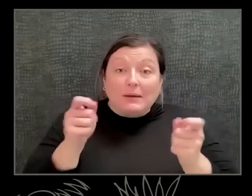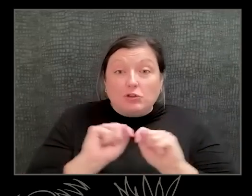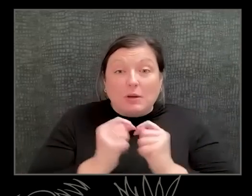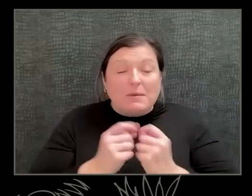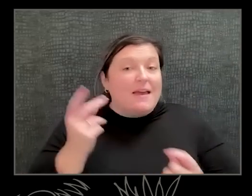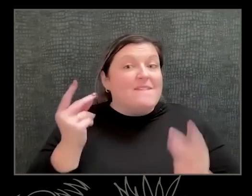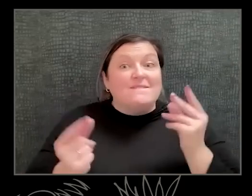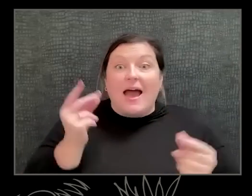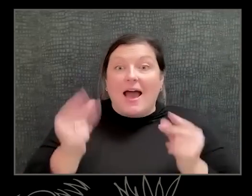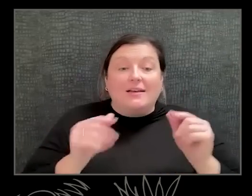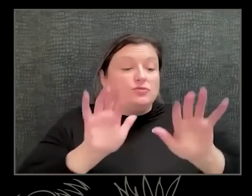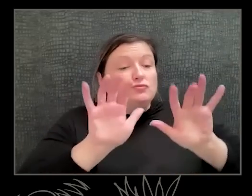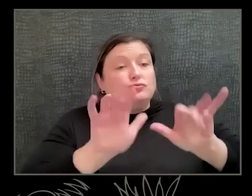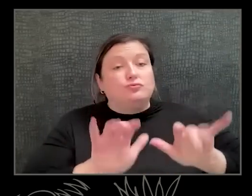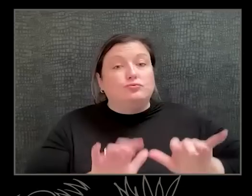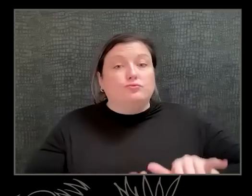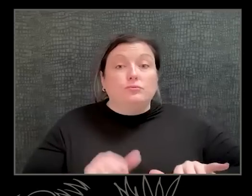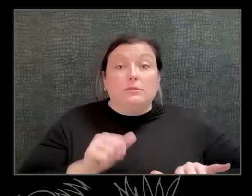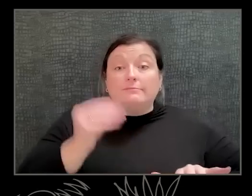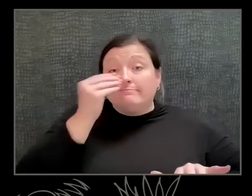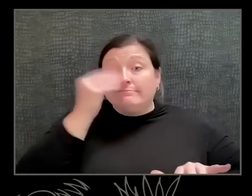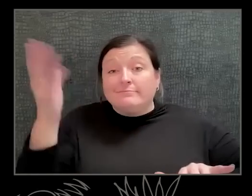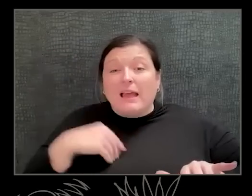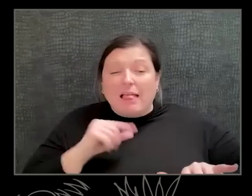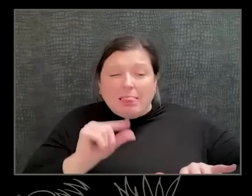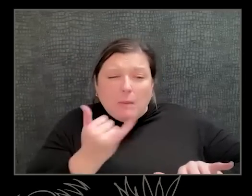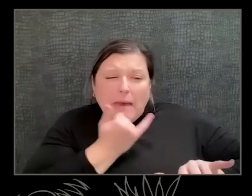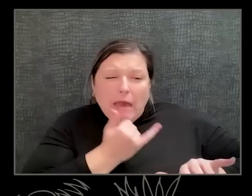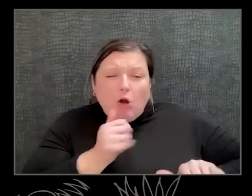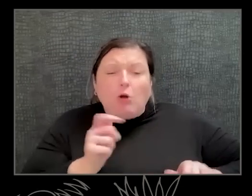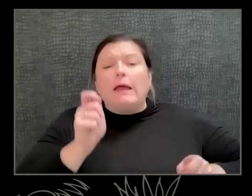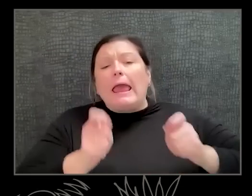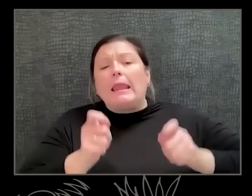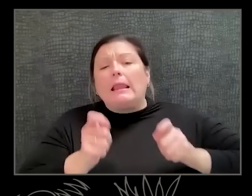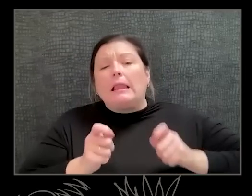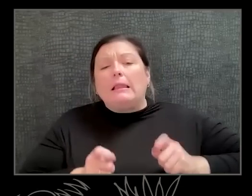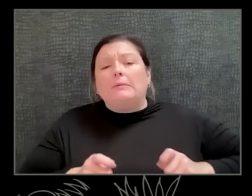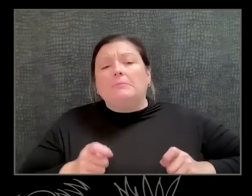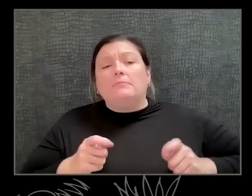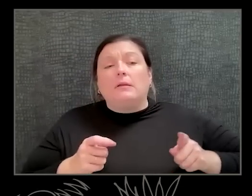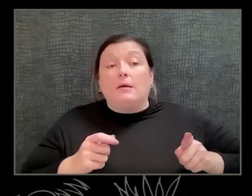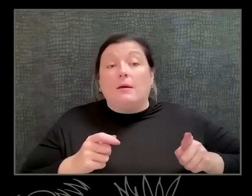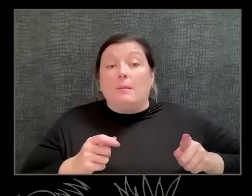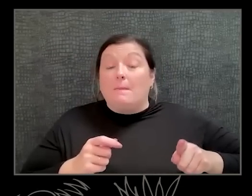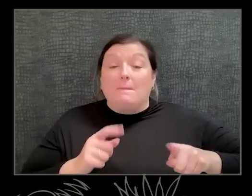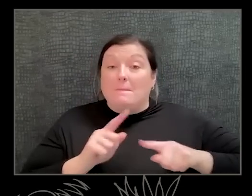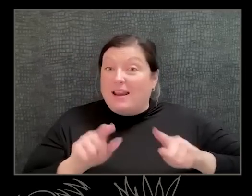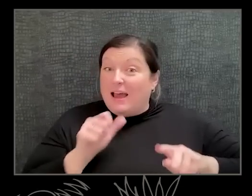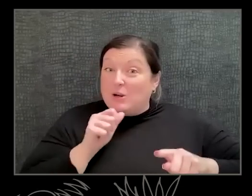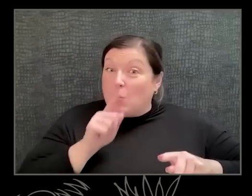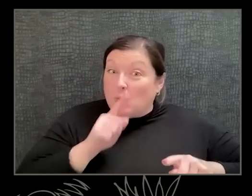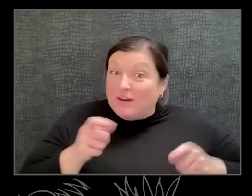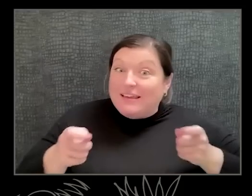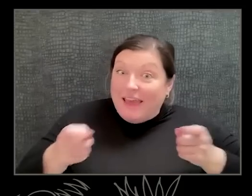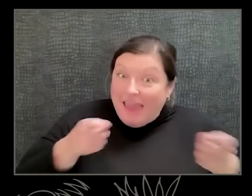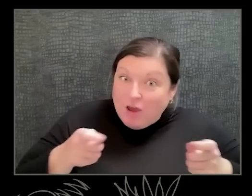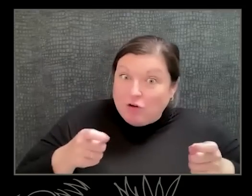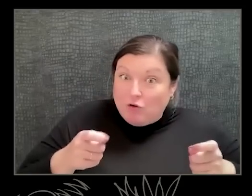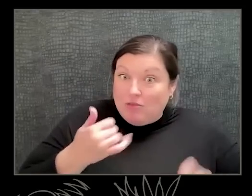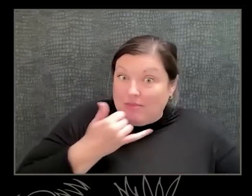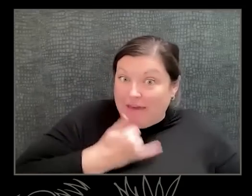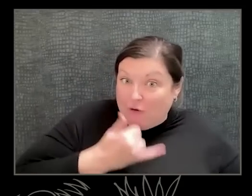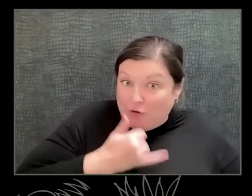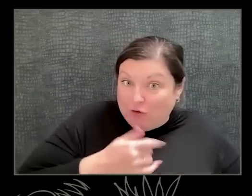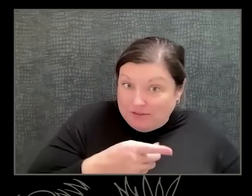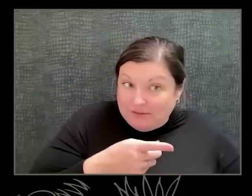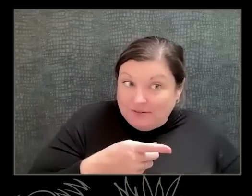fast, not really caring. I have a little bit of error handling, but as we see, I don't really actually handle my errors anywhere. And I